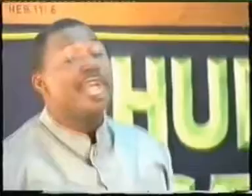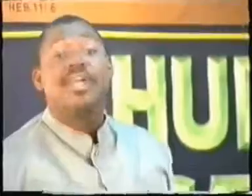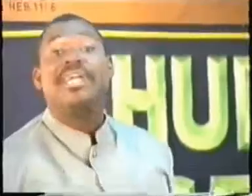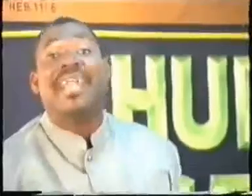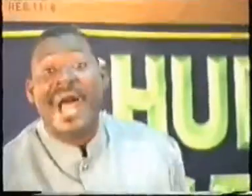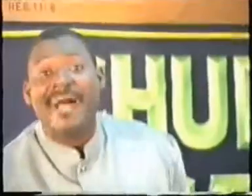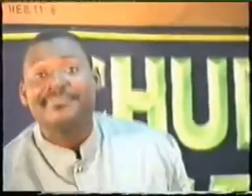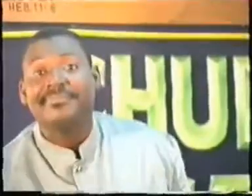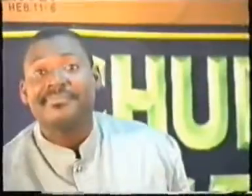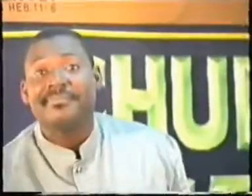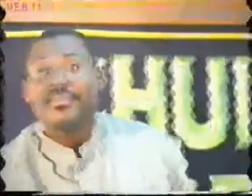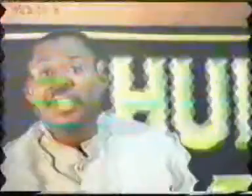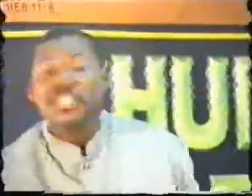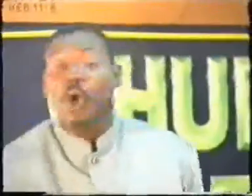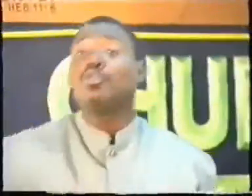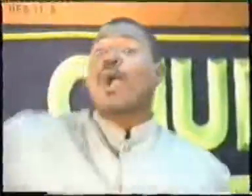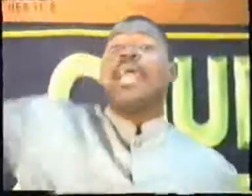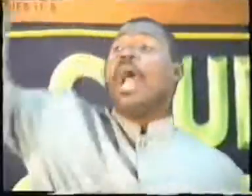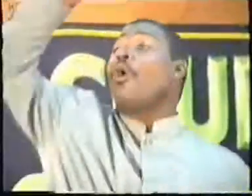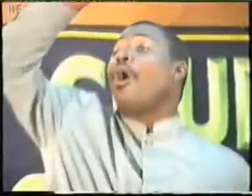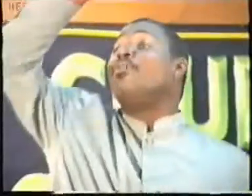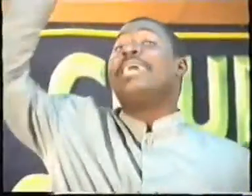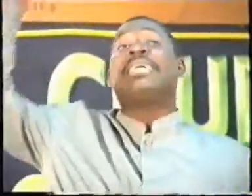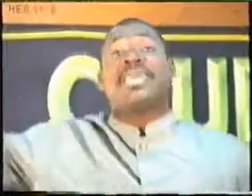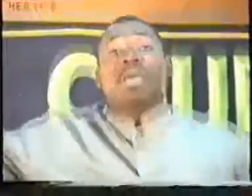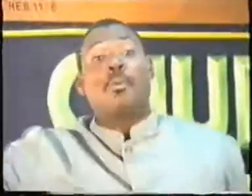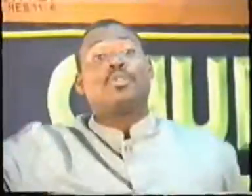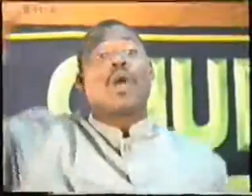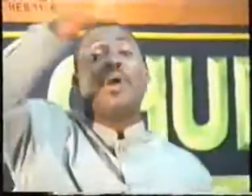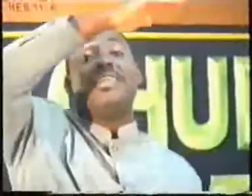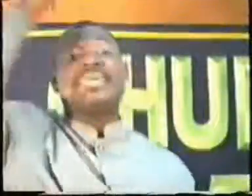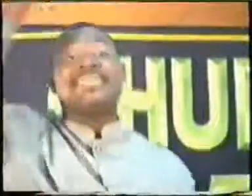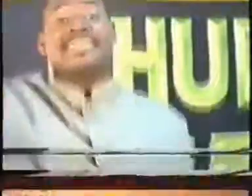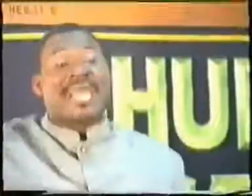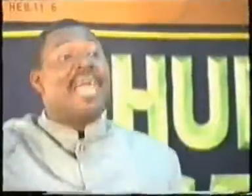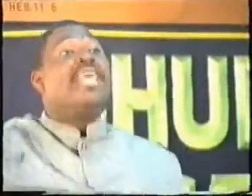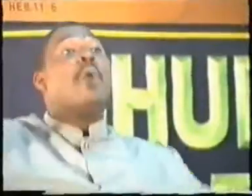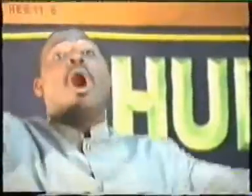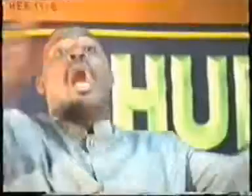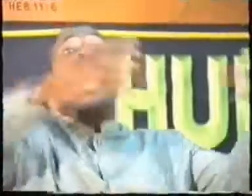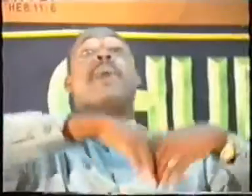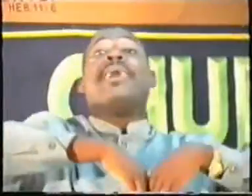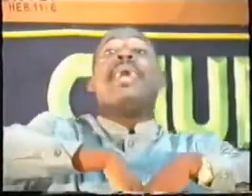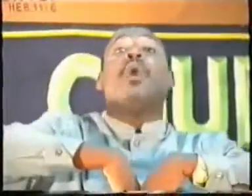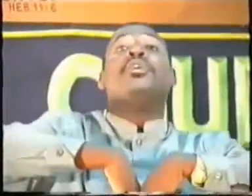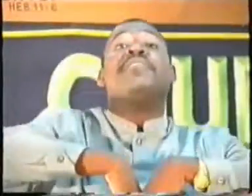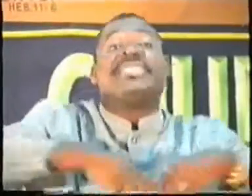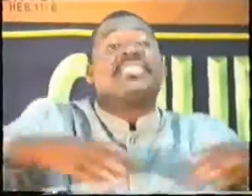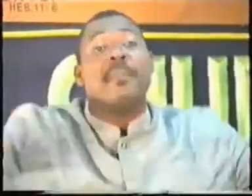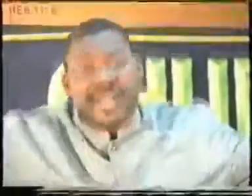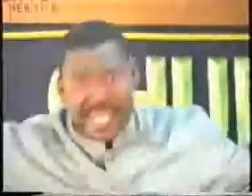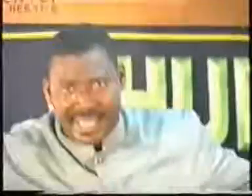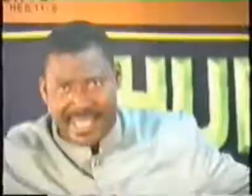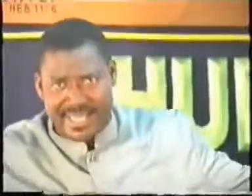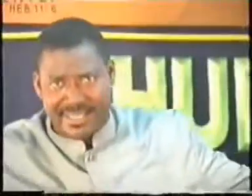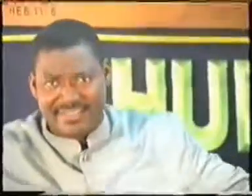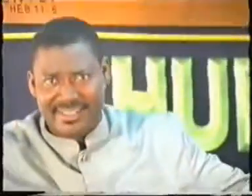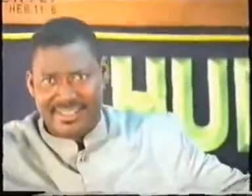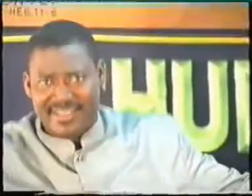wo Ghana ha so wo to kwa e kwa united kingdom wo to kwa kwa united states ya ye wo adwapade wo universities bebre